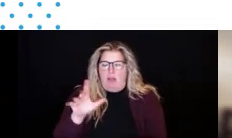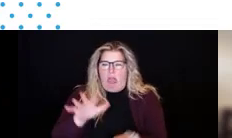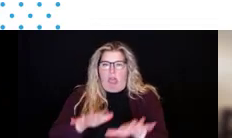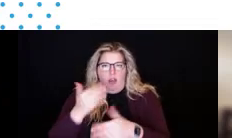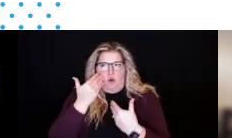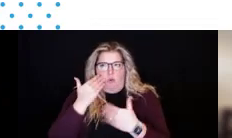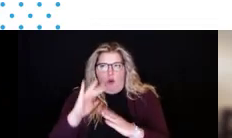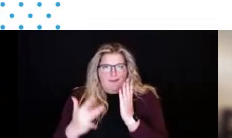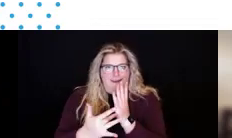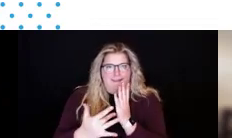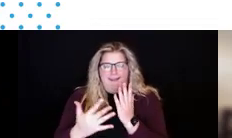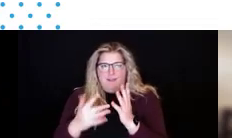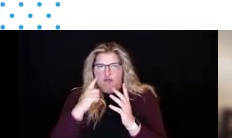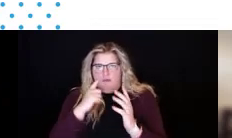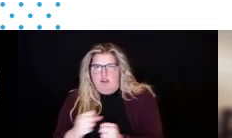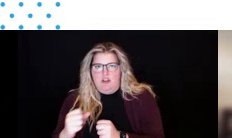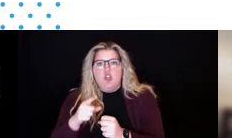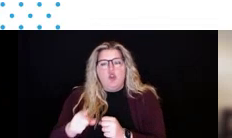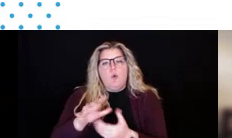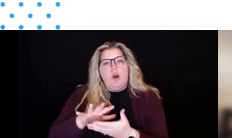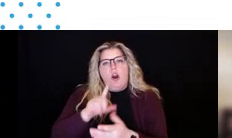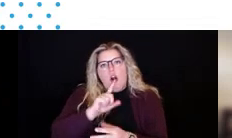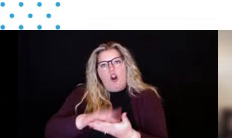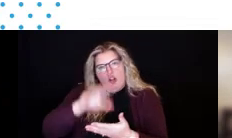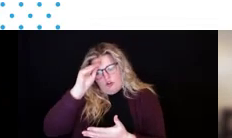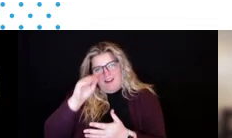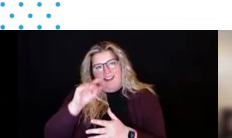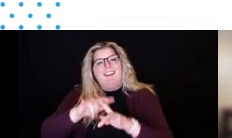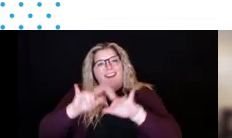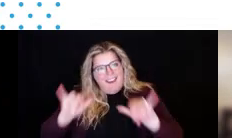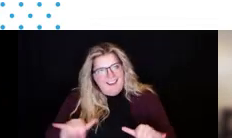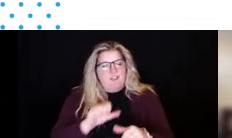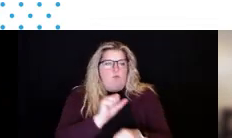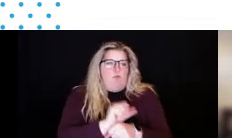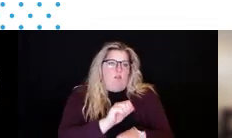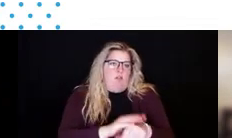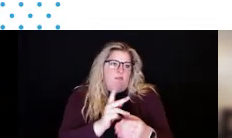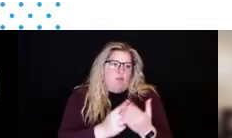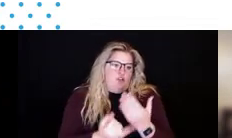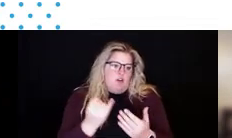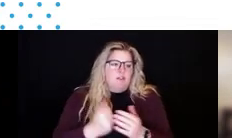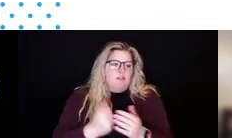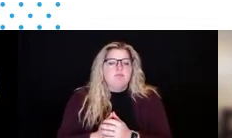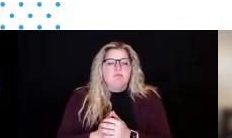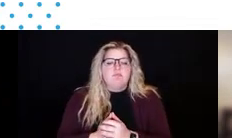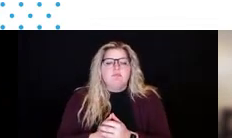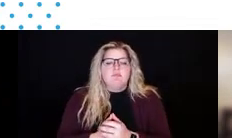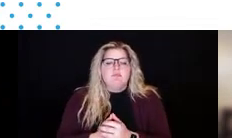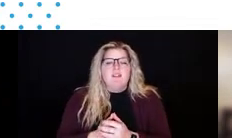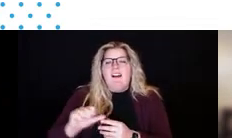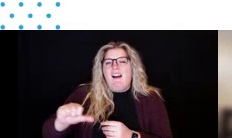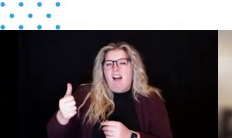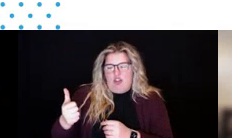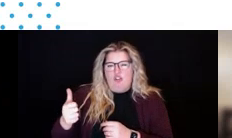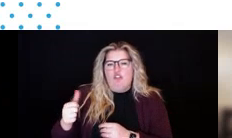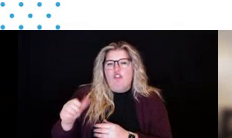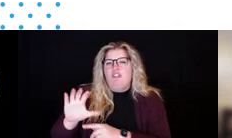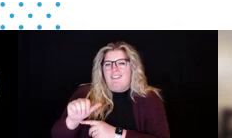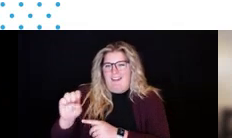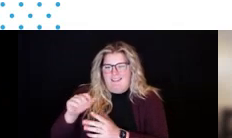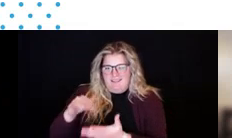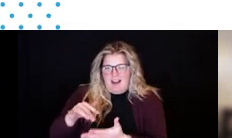into it. You're learning them as you go. As we've done in the previous case studies, we're listing here just a few